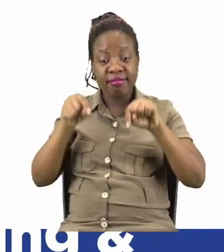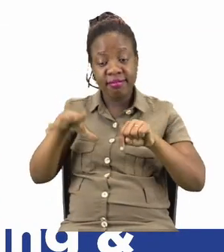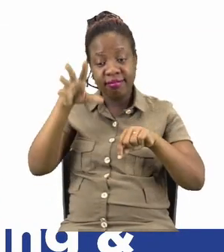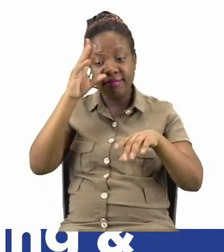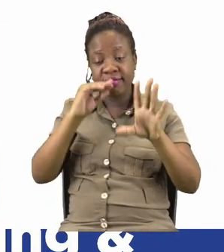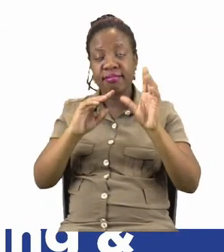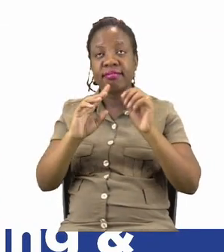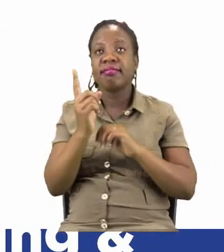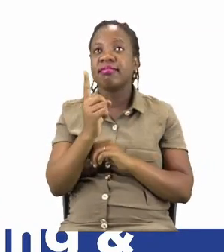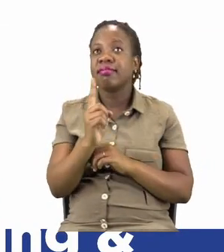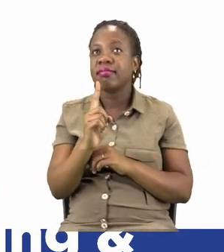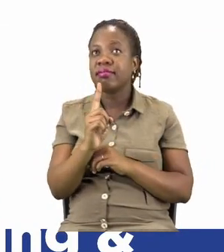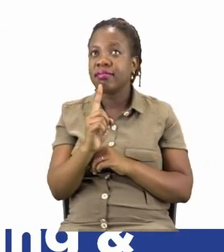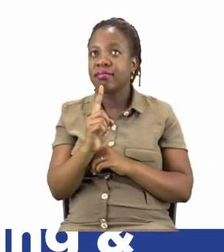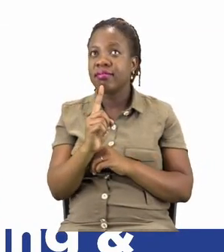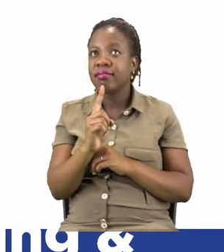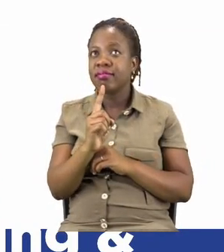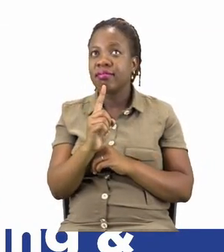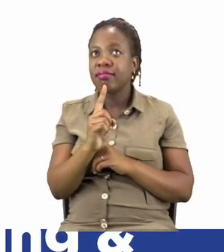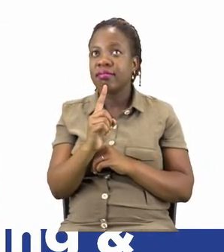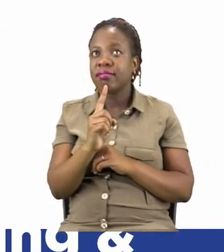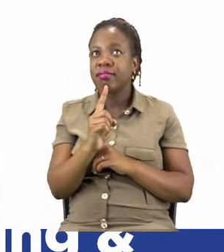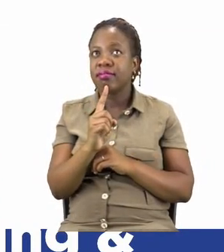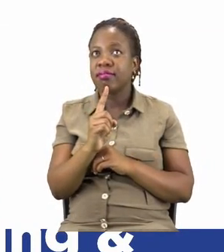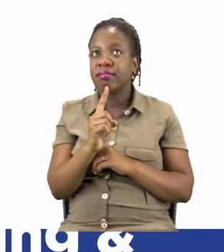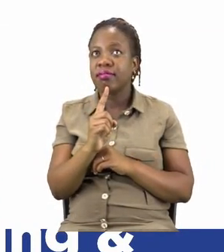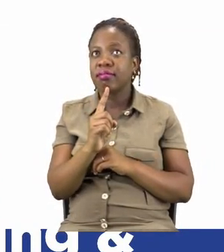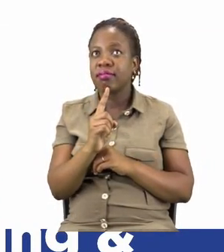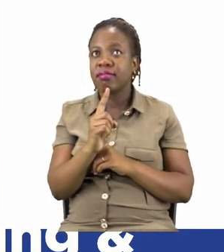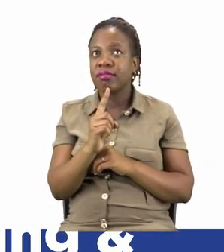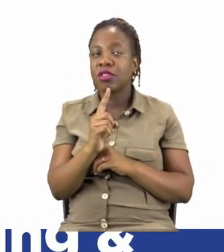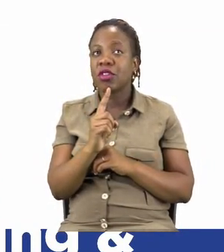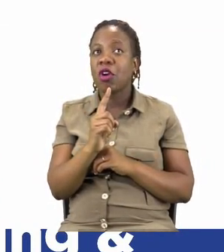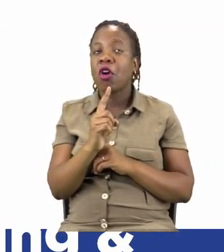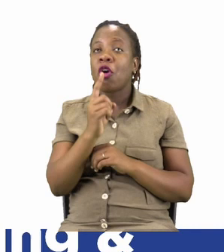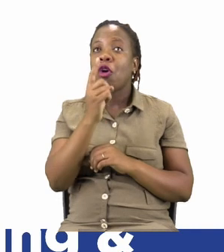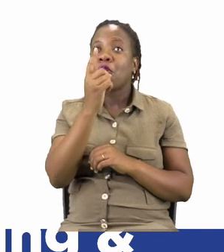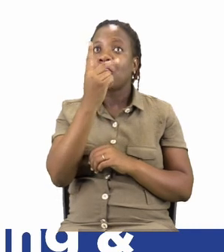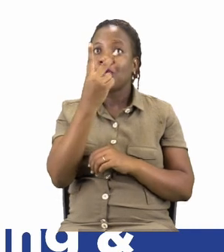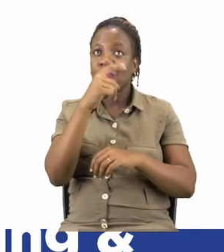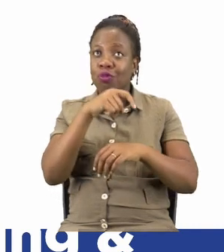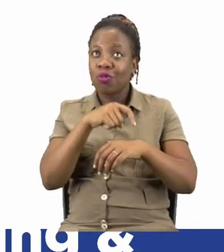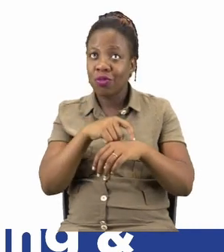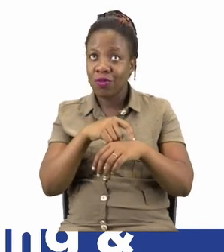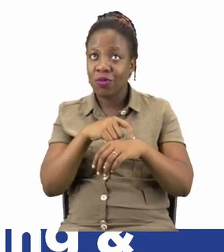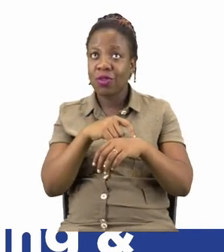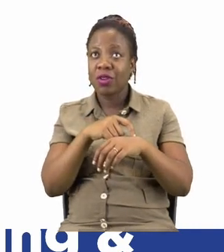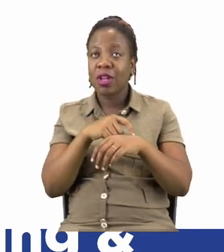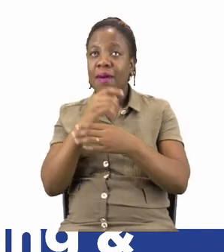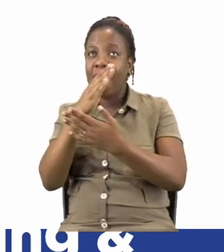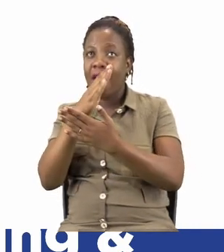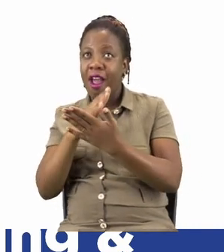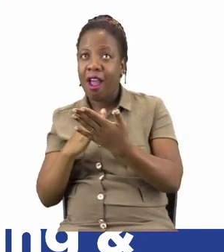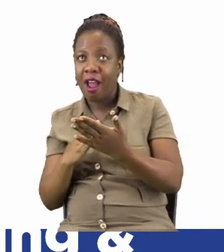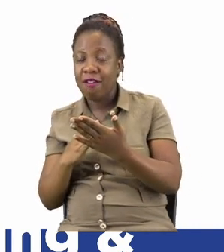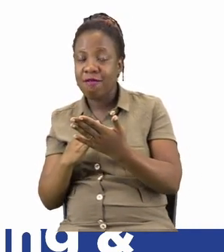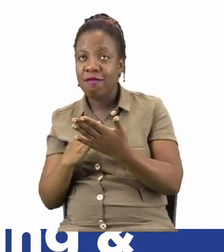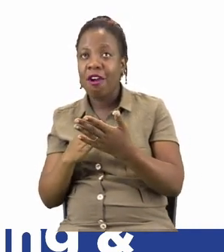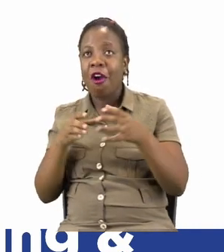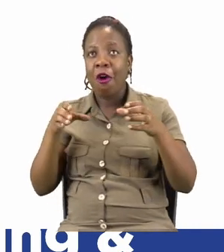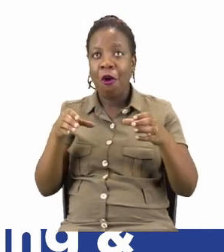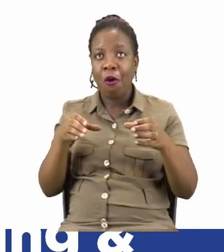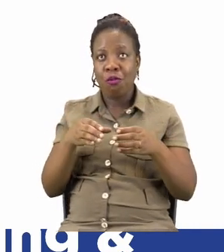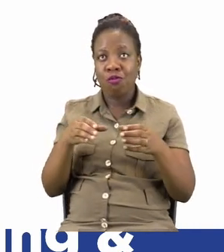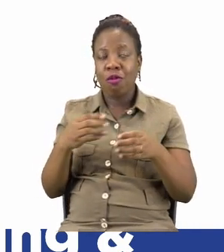is all about. Today we'll do doubling and halving, grouping and